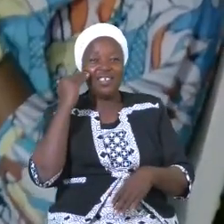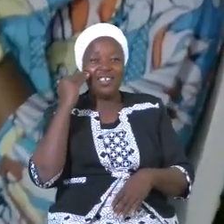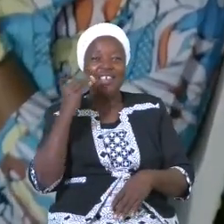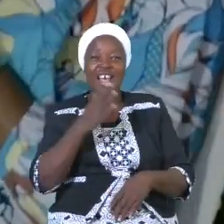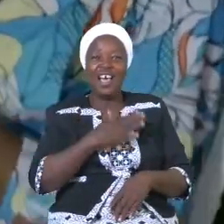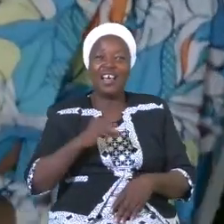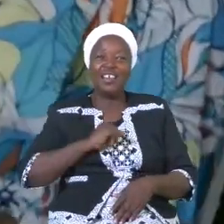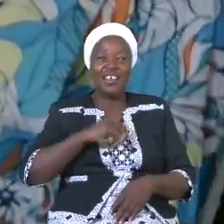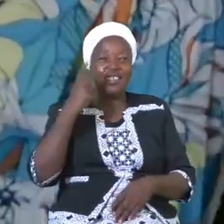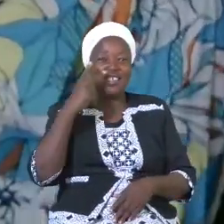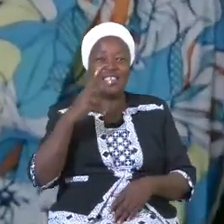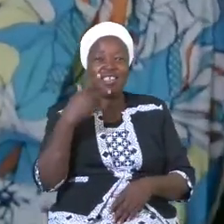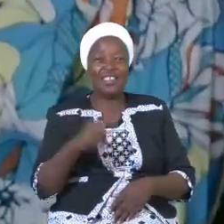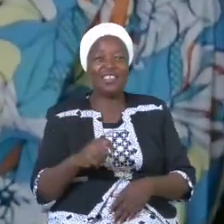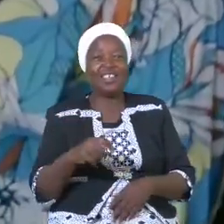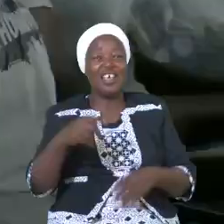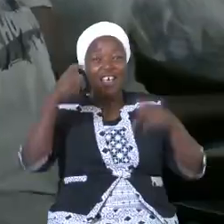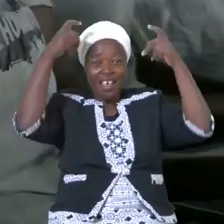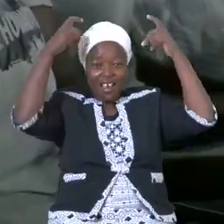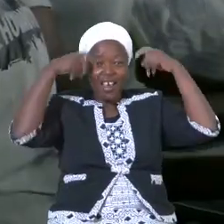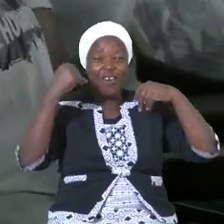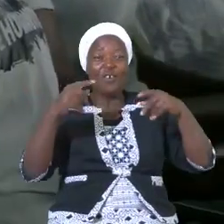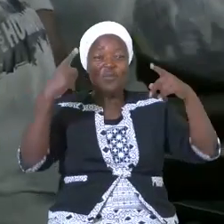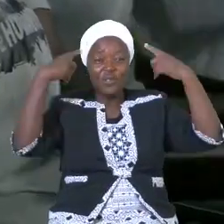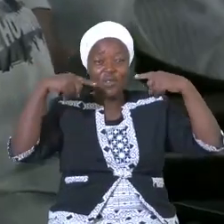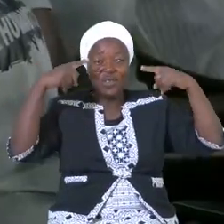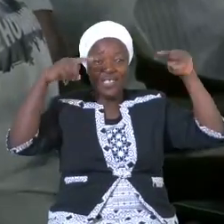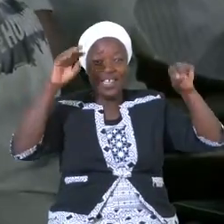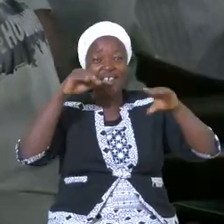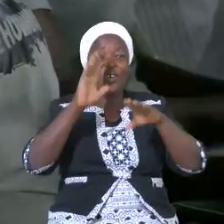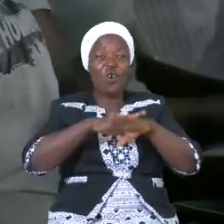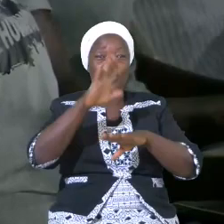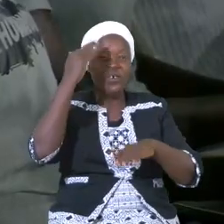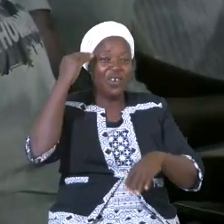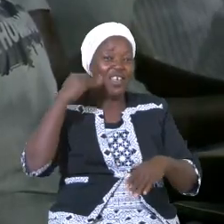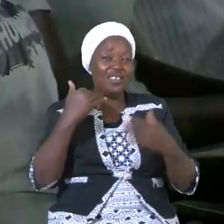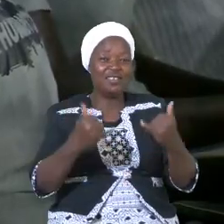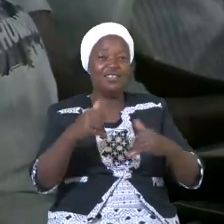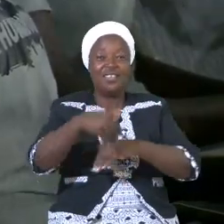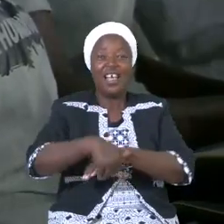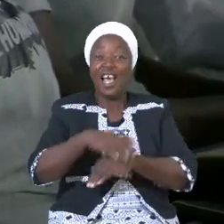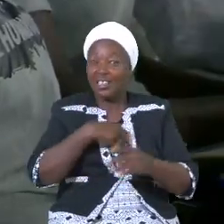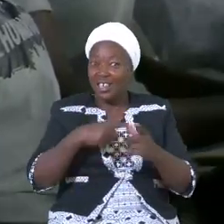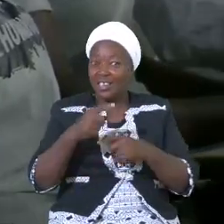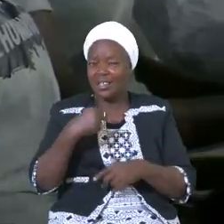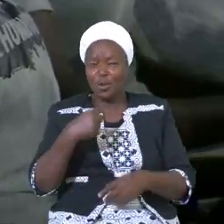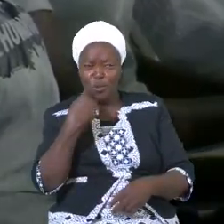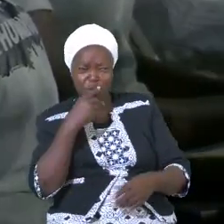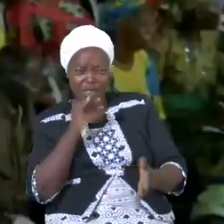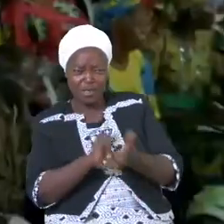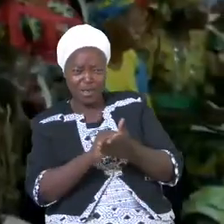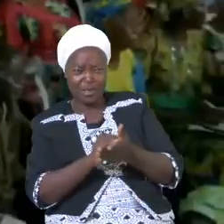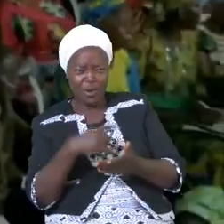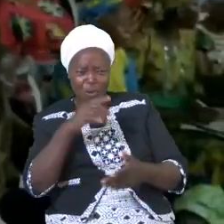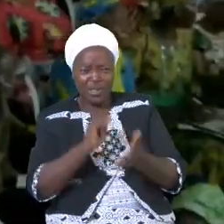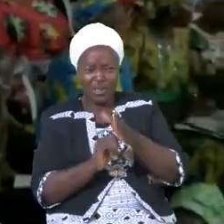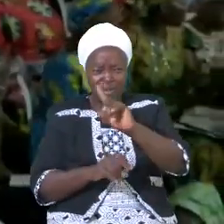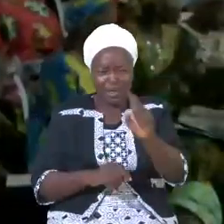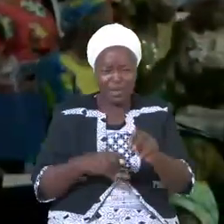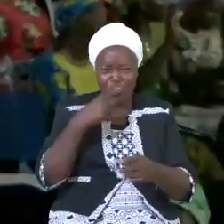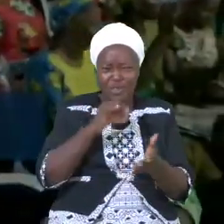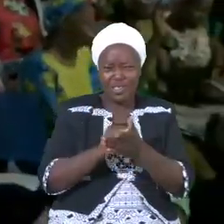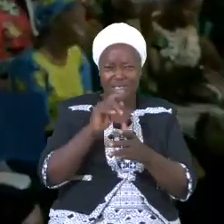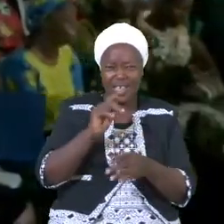crown of success on your head your knowledge and i say who is that who is that look at the